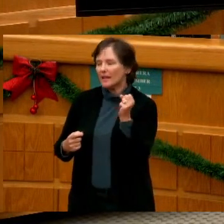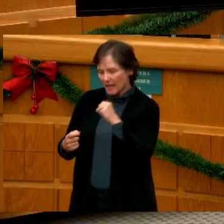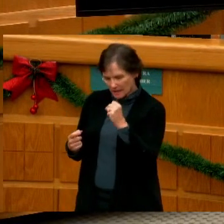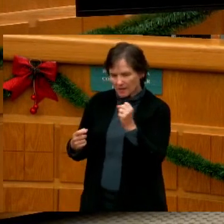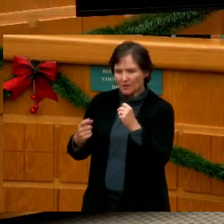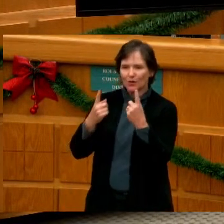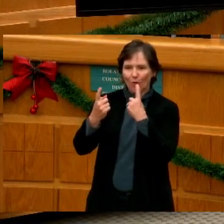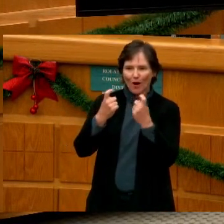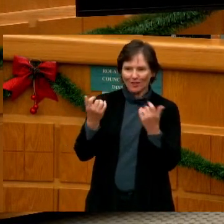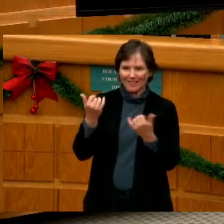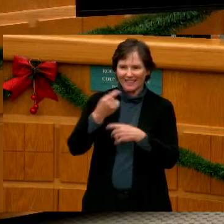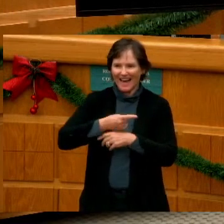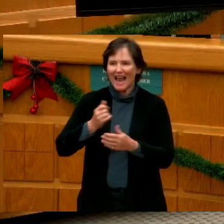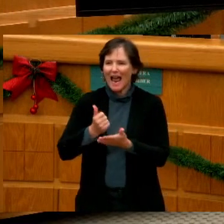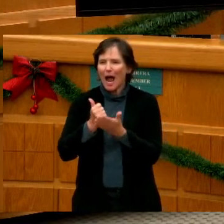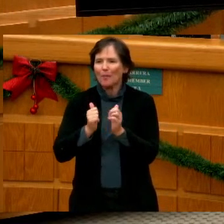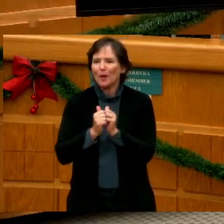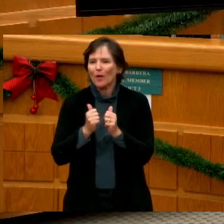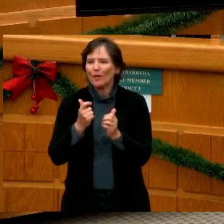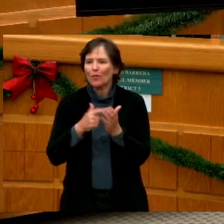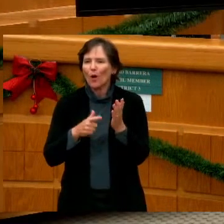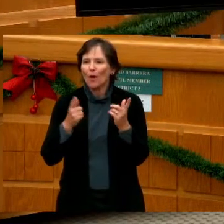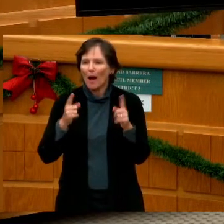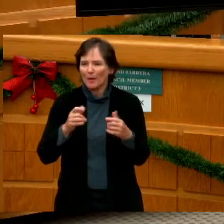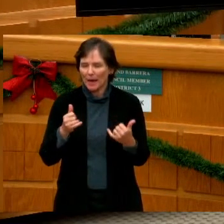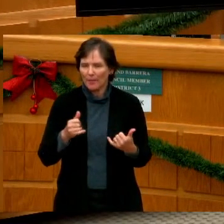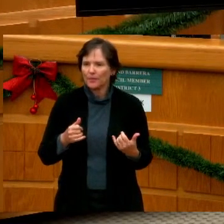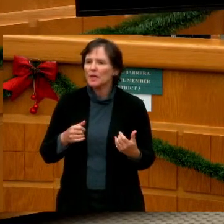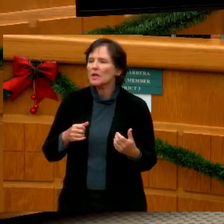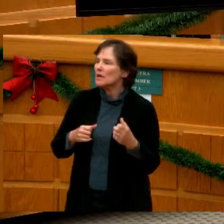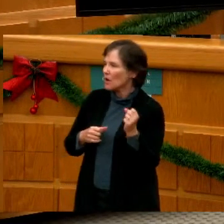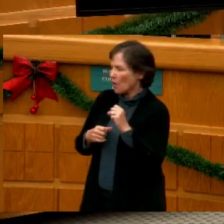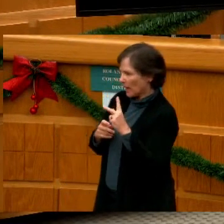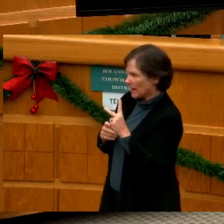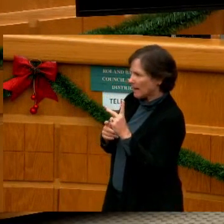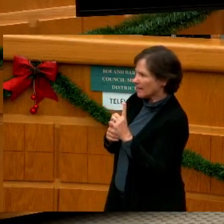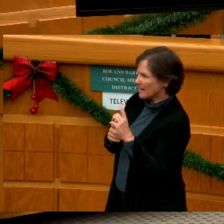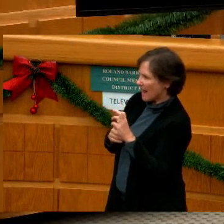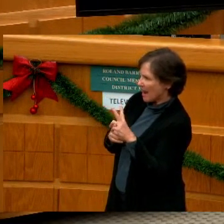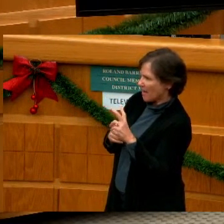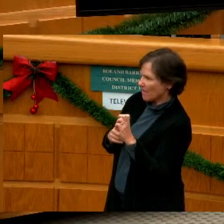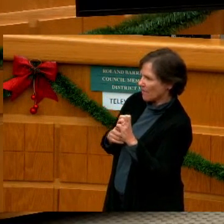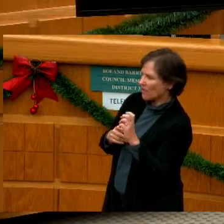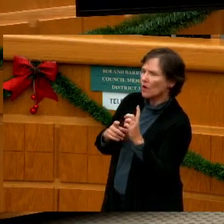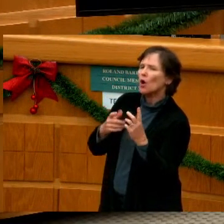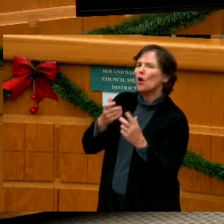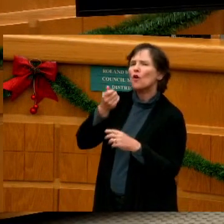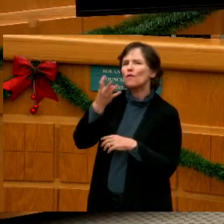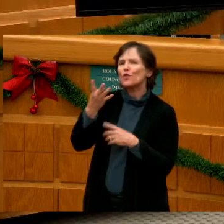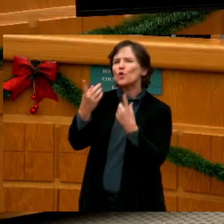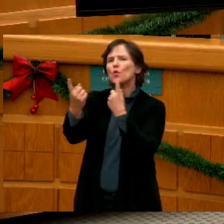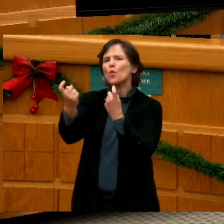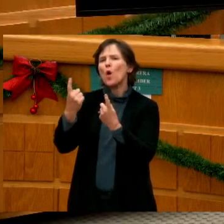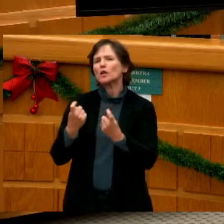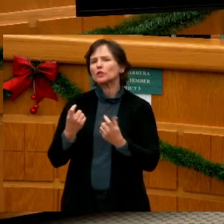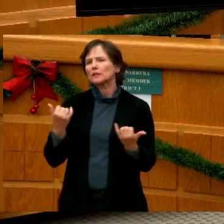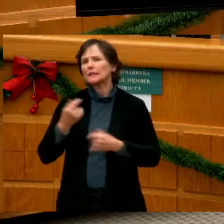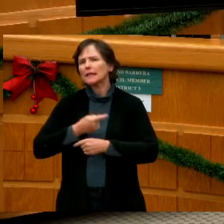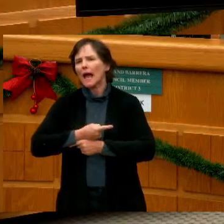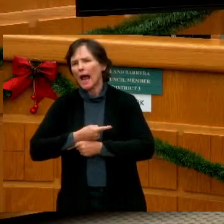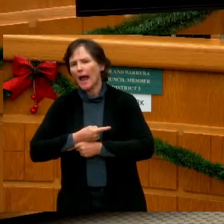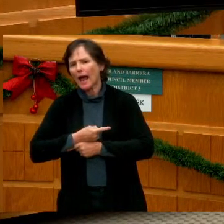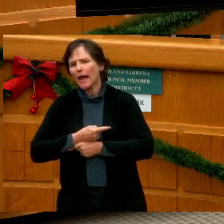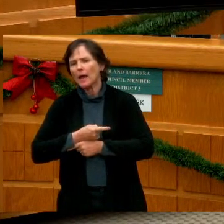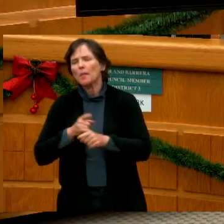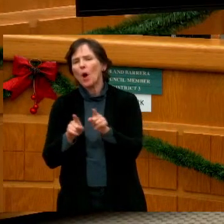today. Oh, we are going to answer questions today, so that's where you need to help me out, Dave. Yeah, so we're going to ask a